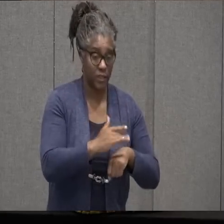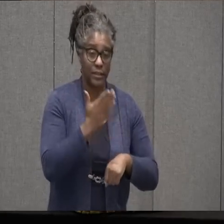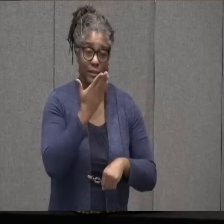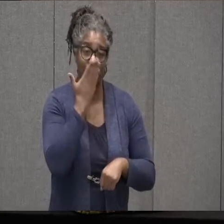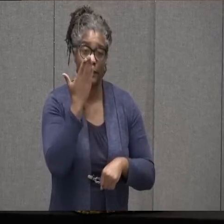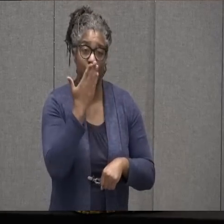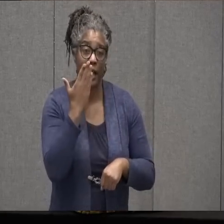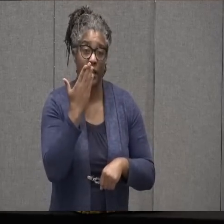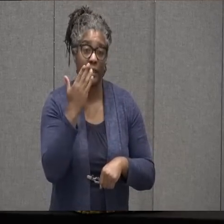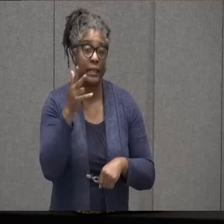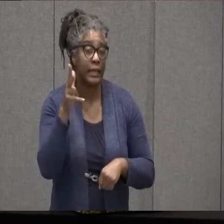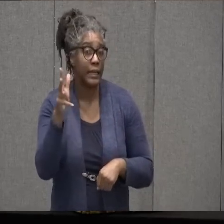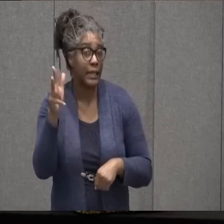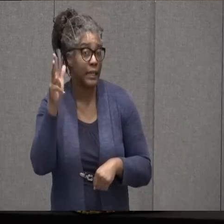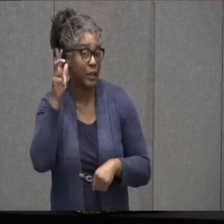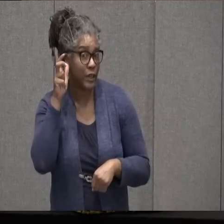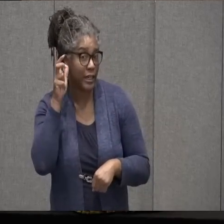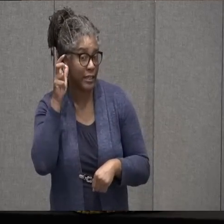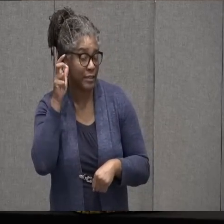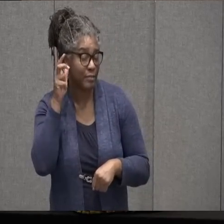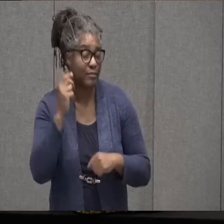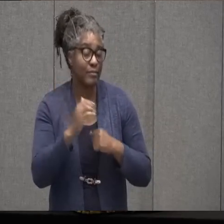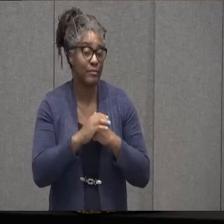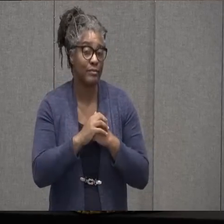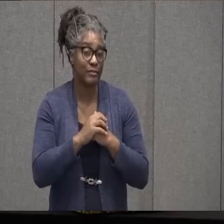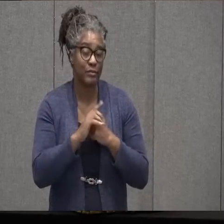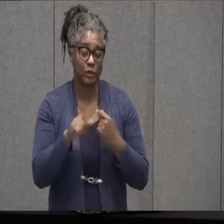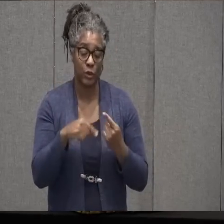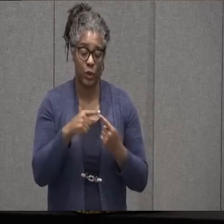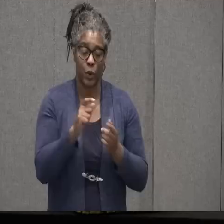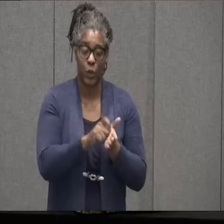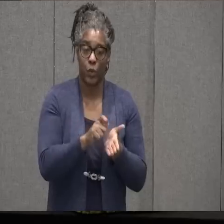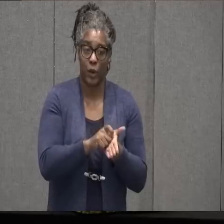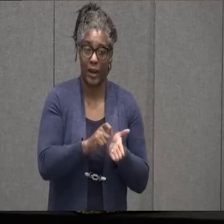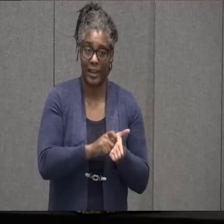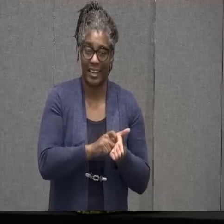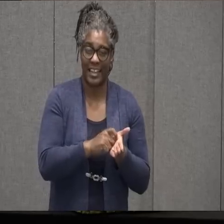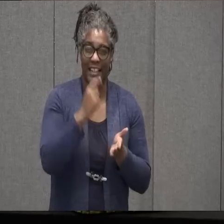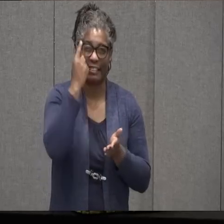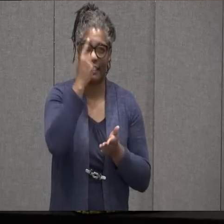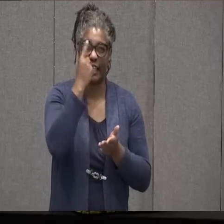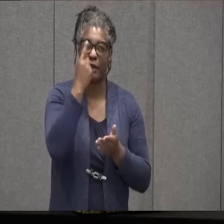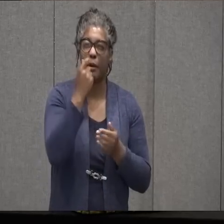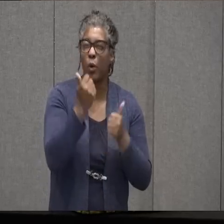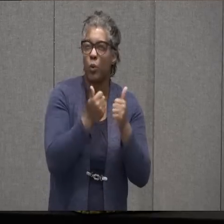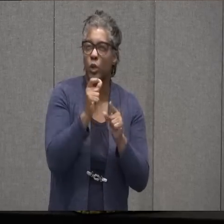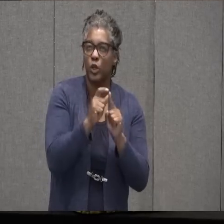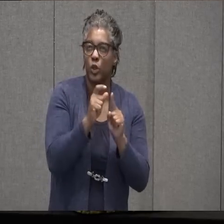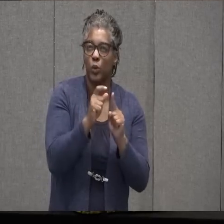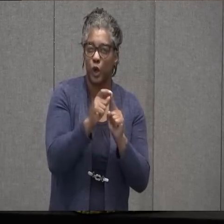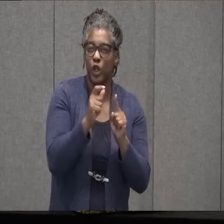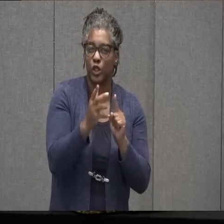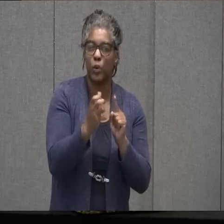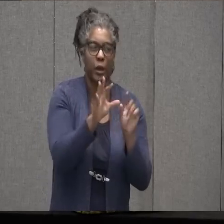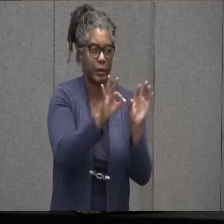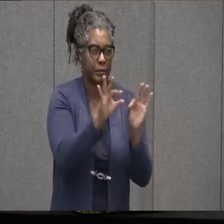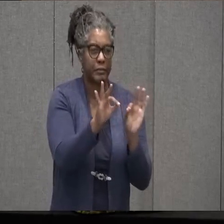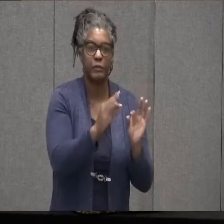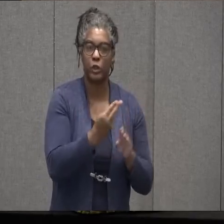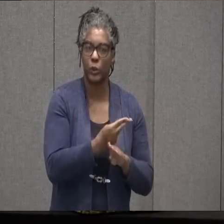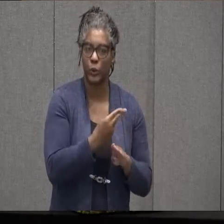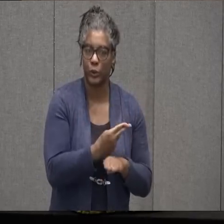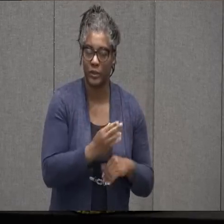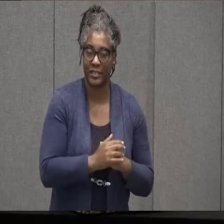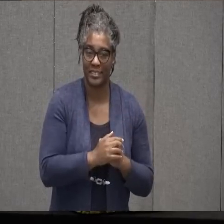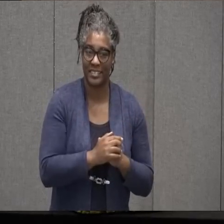and hearing when you write your haiku, when you think of words to put in it. And you want to use that vivid